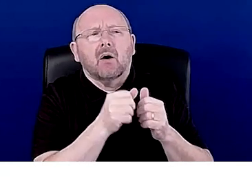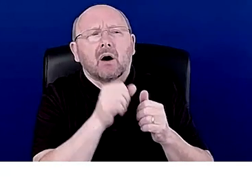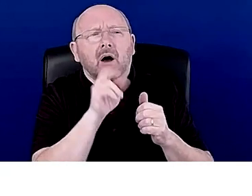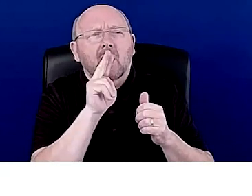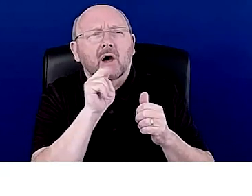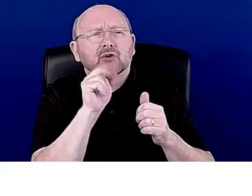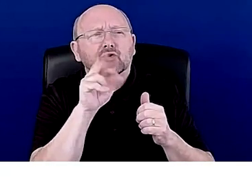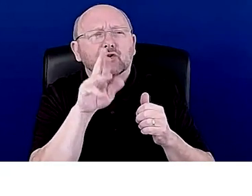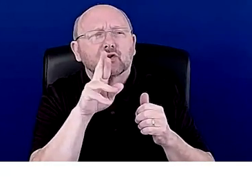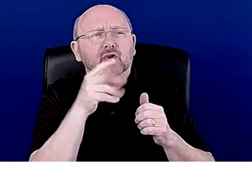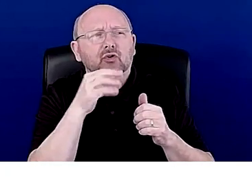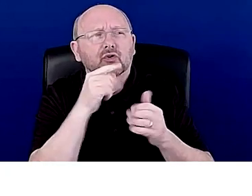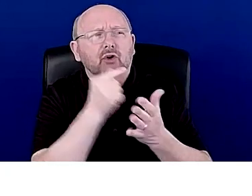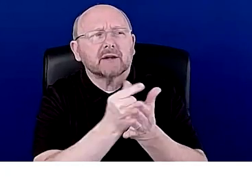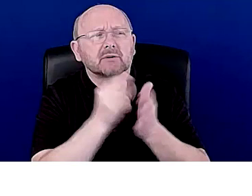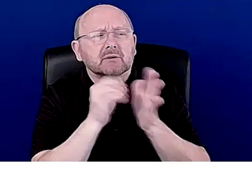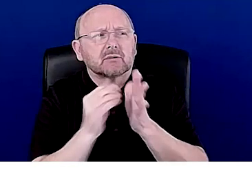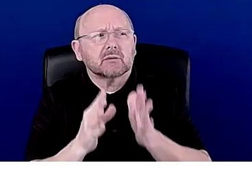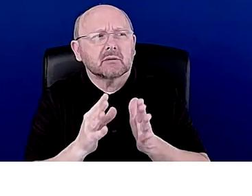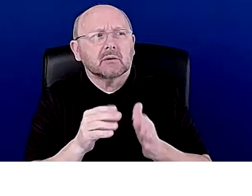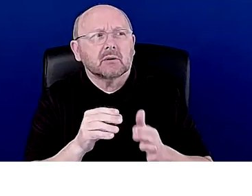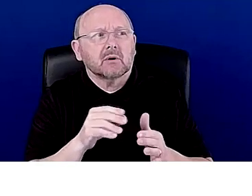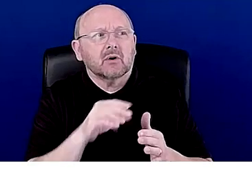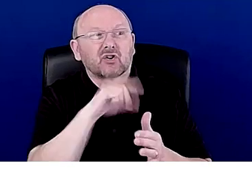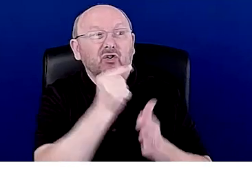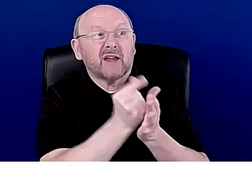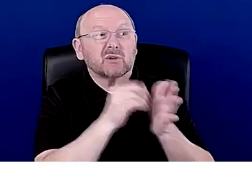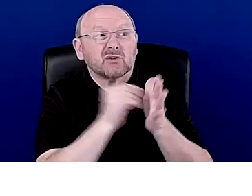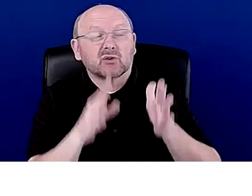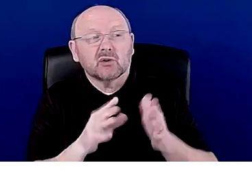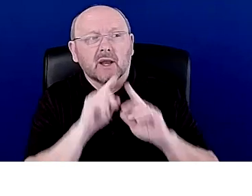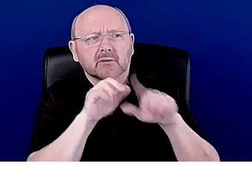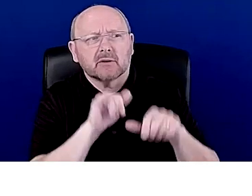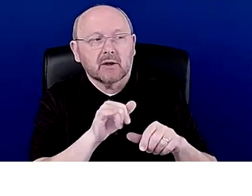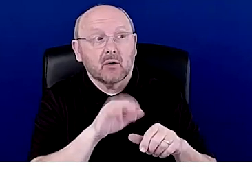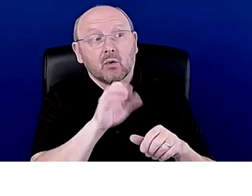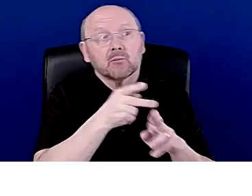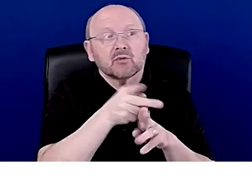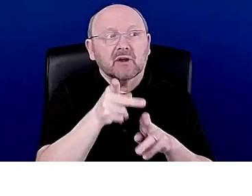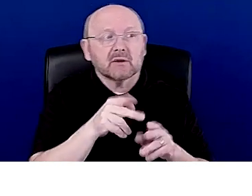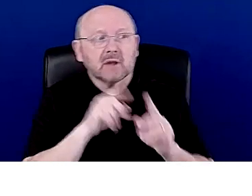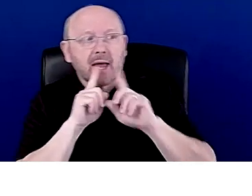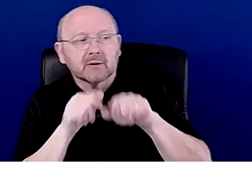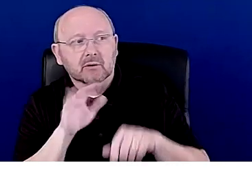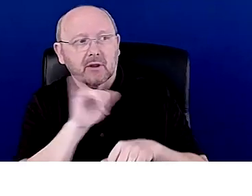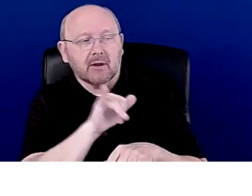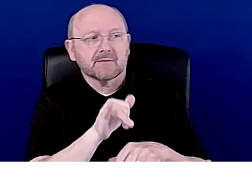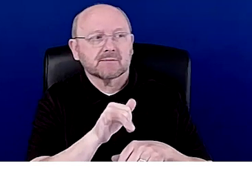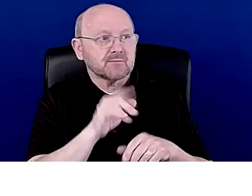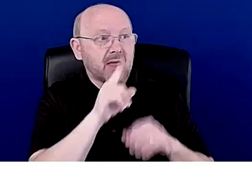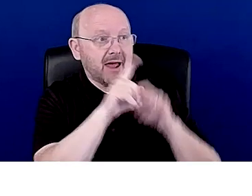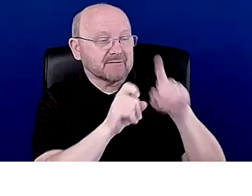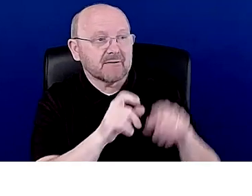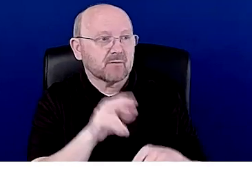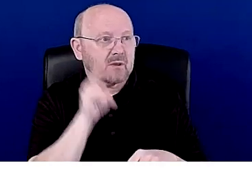even ask it, how would a graduate student, how would a professor in this subject field answer it? And see how those answers differ. And just try it out.